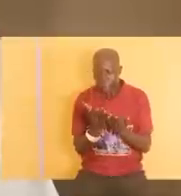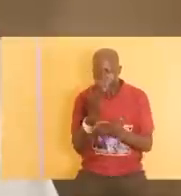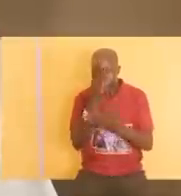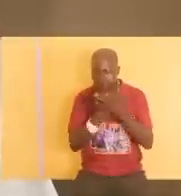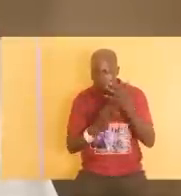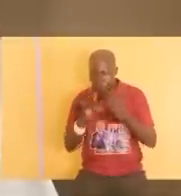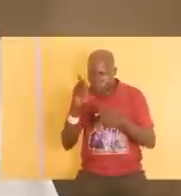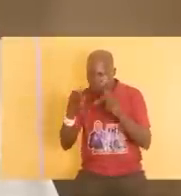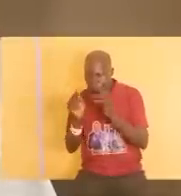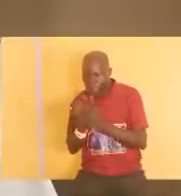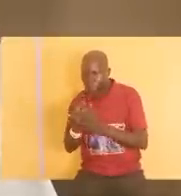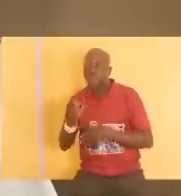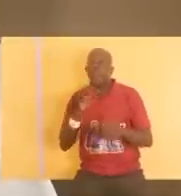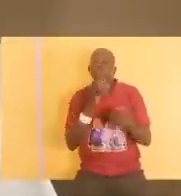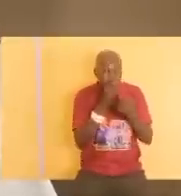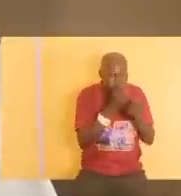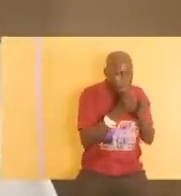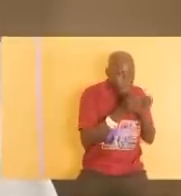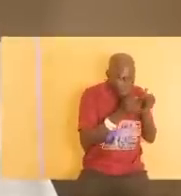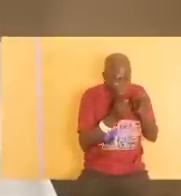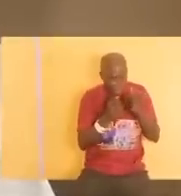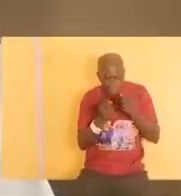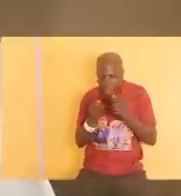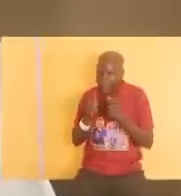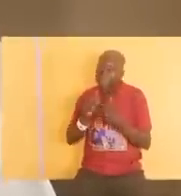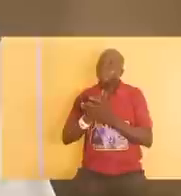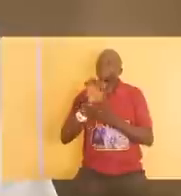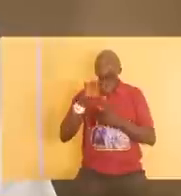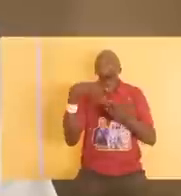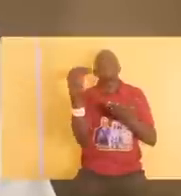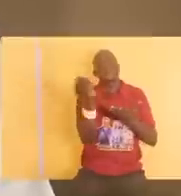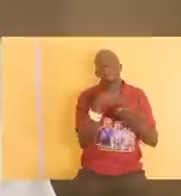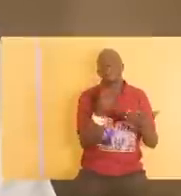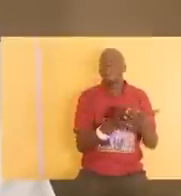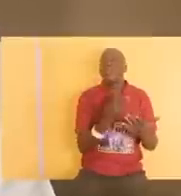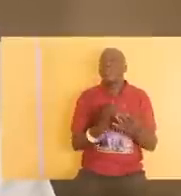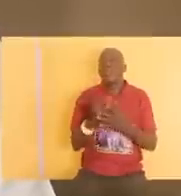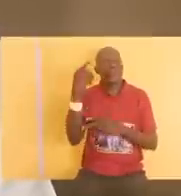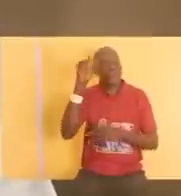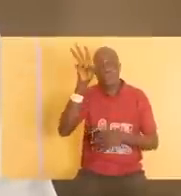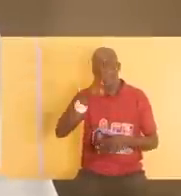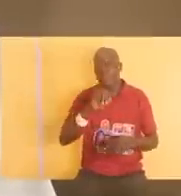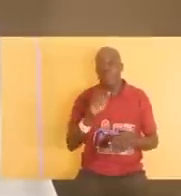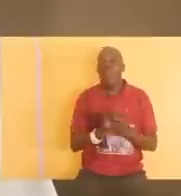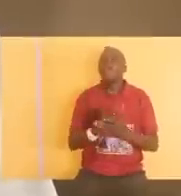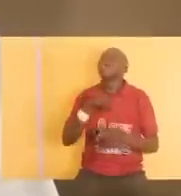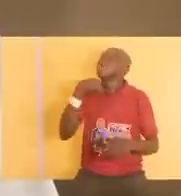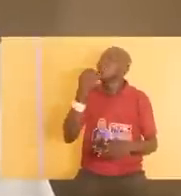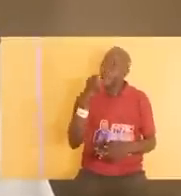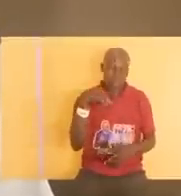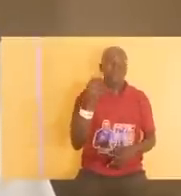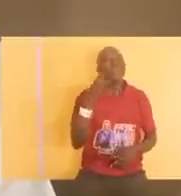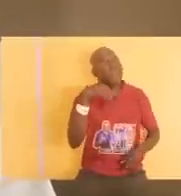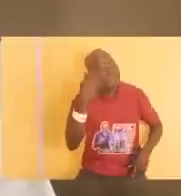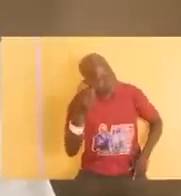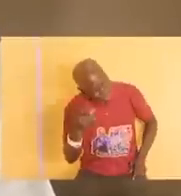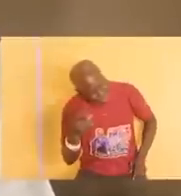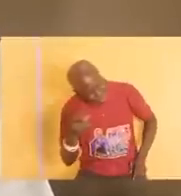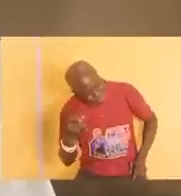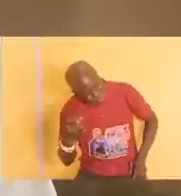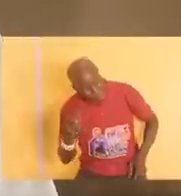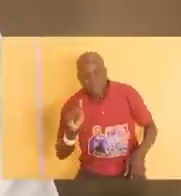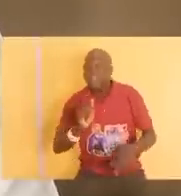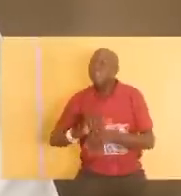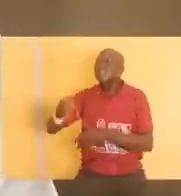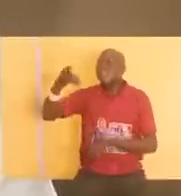Facebook. And one can bow in yourself. Talk to people. Why they might go over. They will collect money from them. Well, then tell no more, sir. And I emphasize on it. When